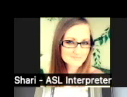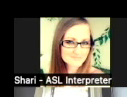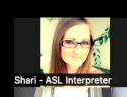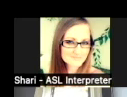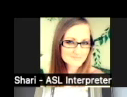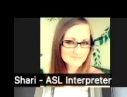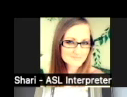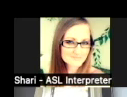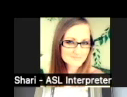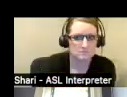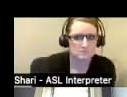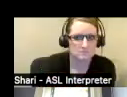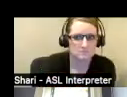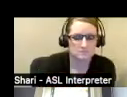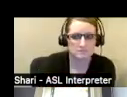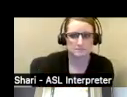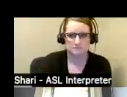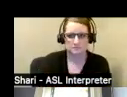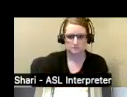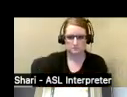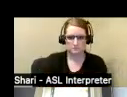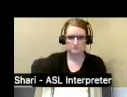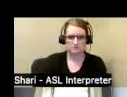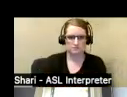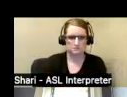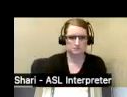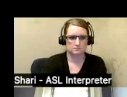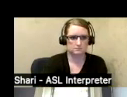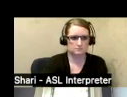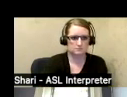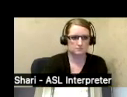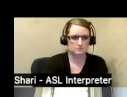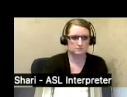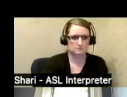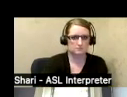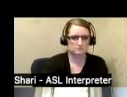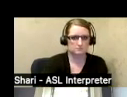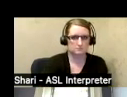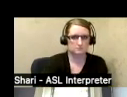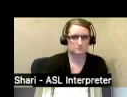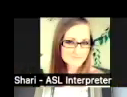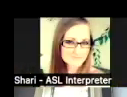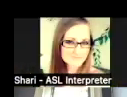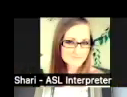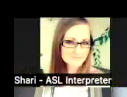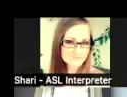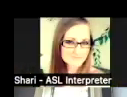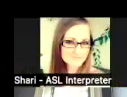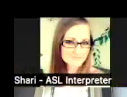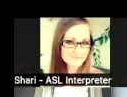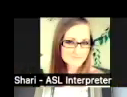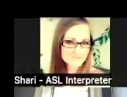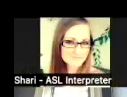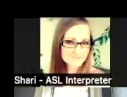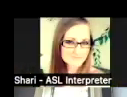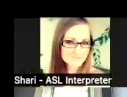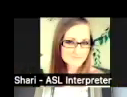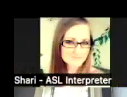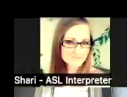is to introduce this function of circulation of speech held securely by the regular constellation meetings.